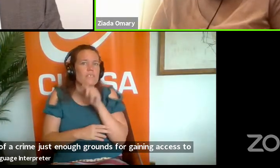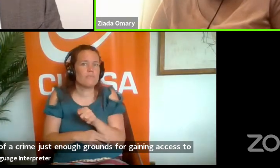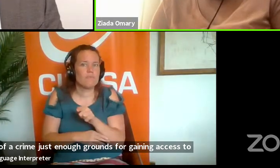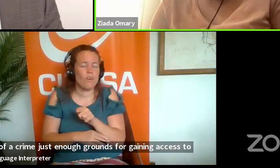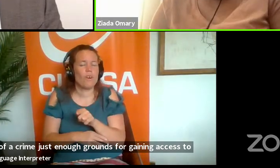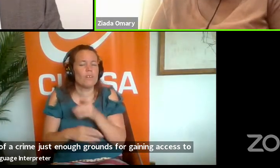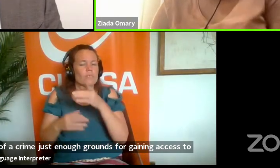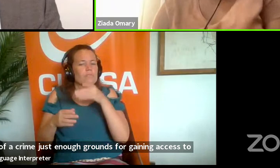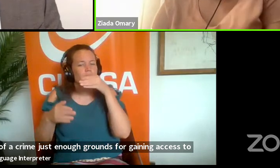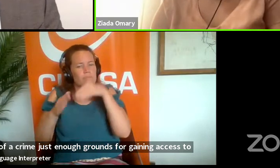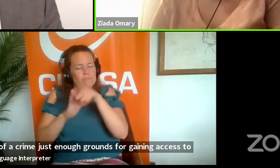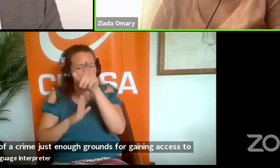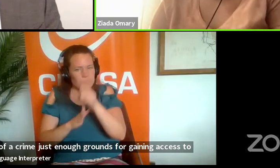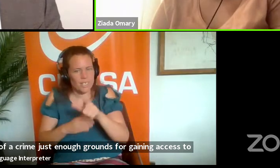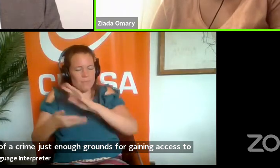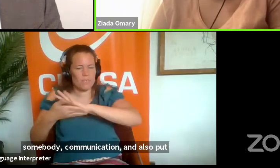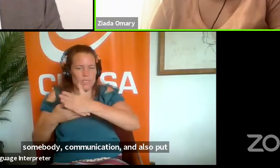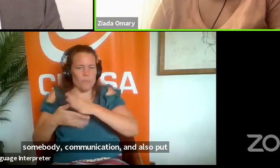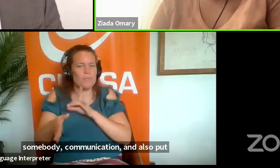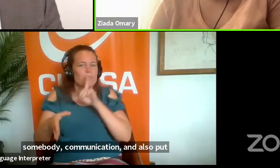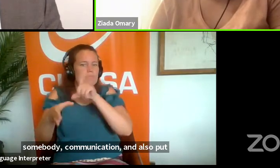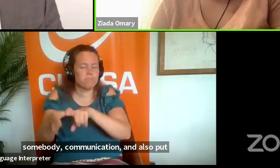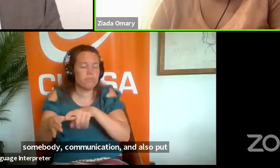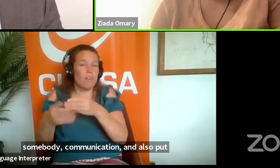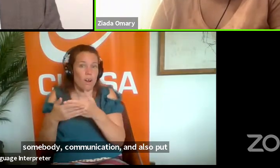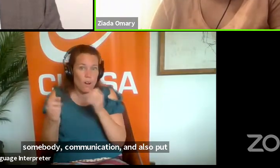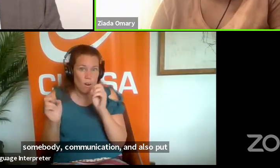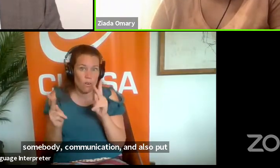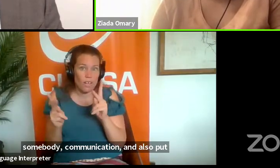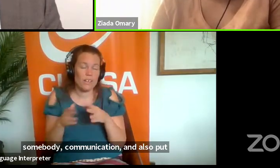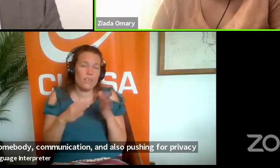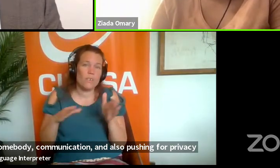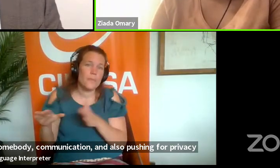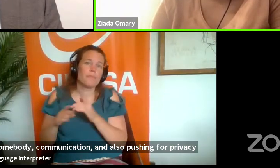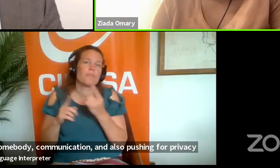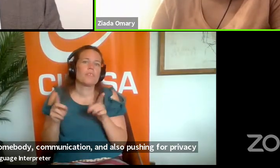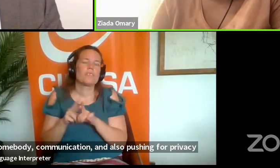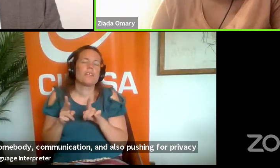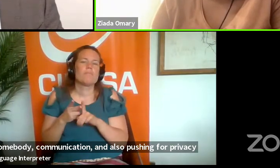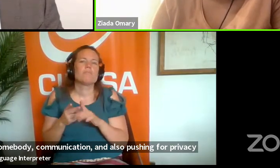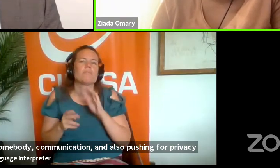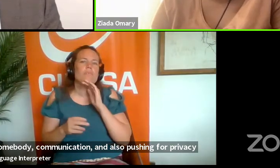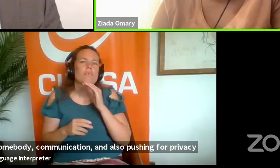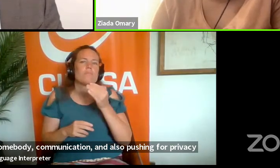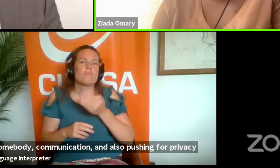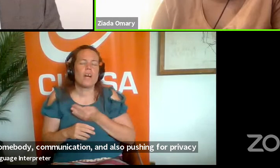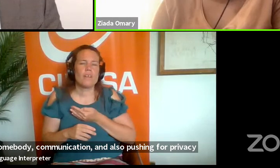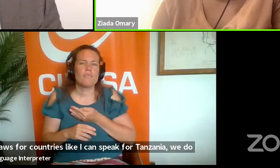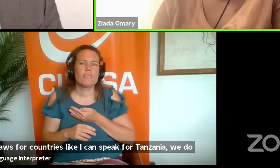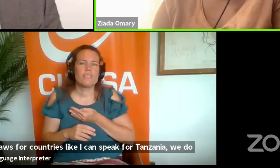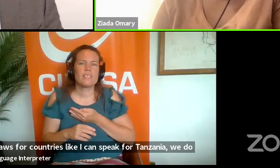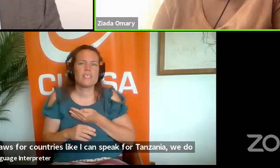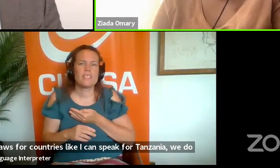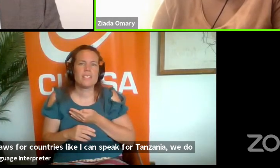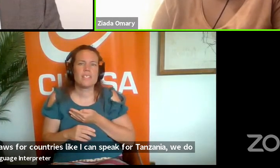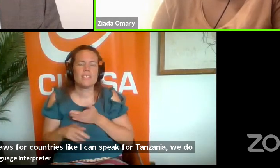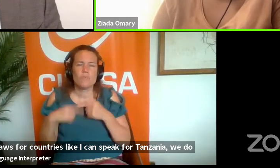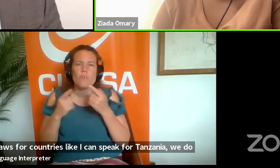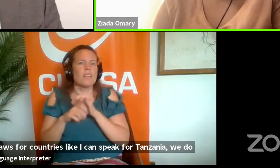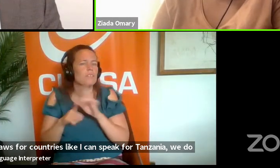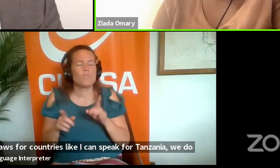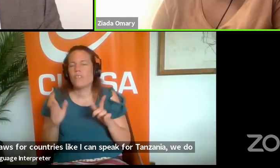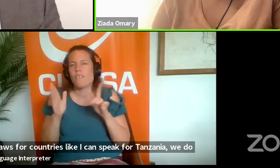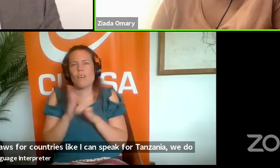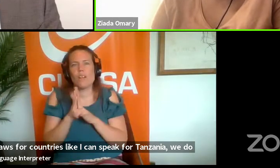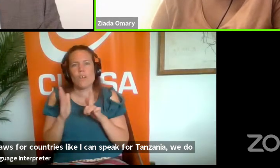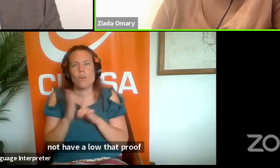communication? And also pushing for privacy laws for countries like, I can speak for Tanzania, we do not have a law